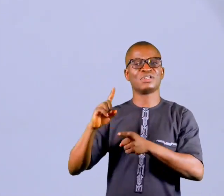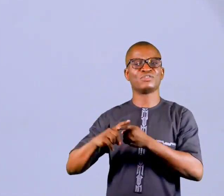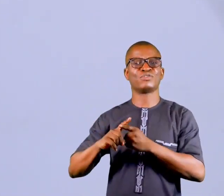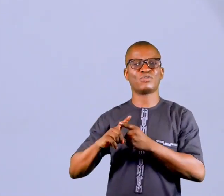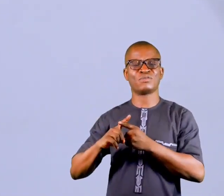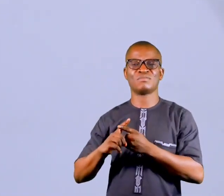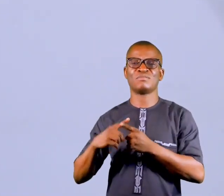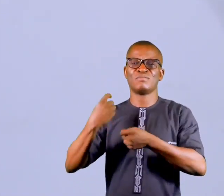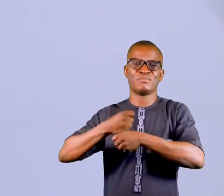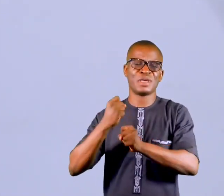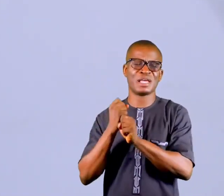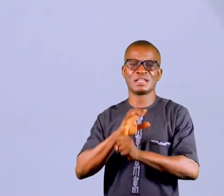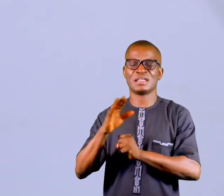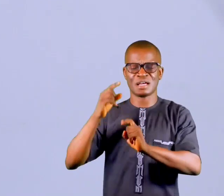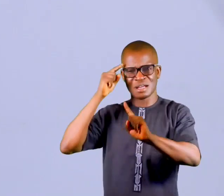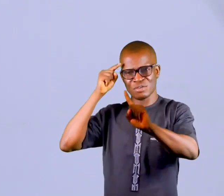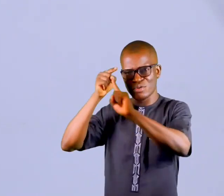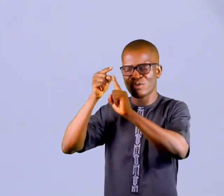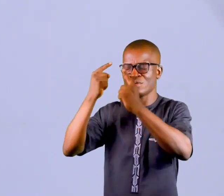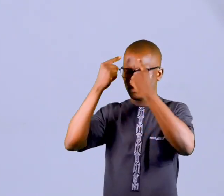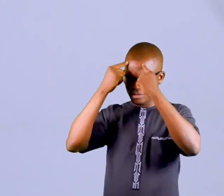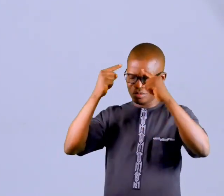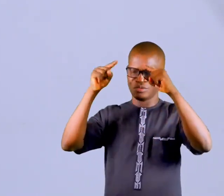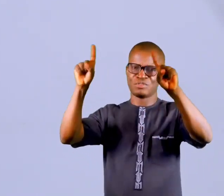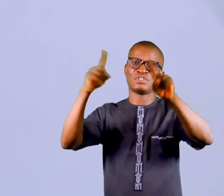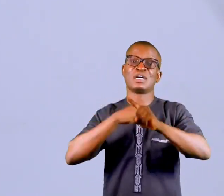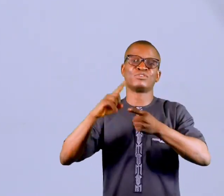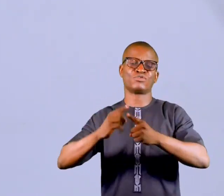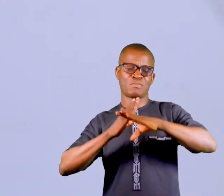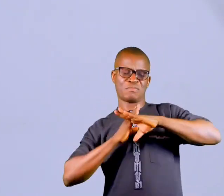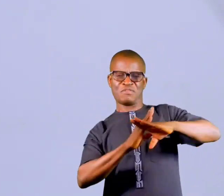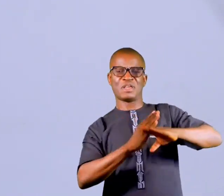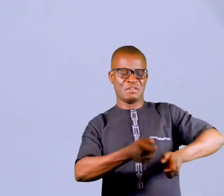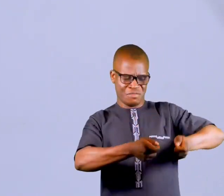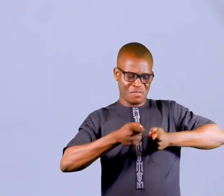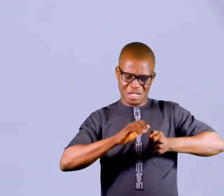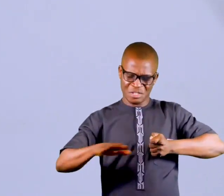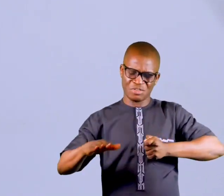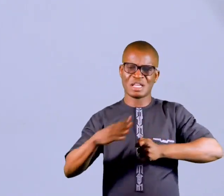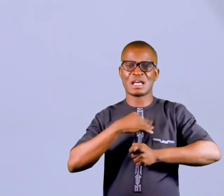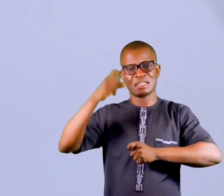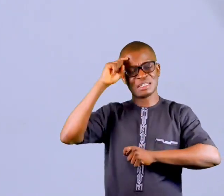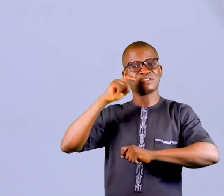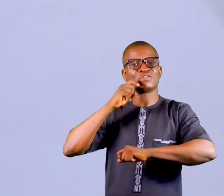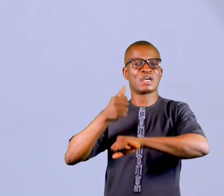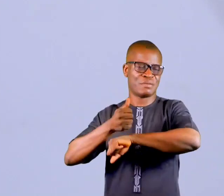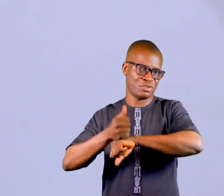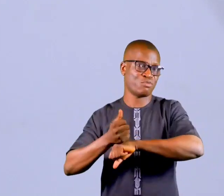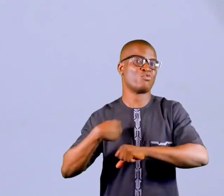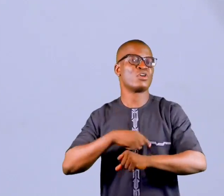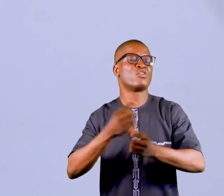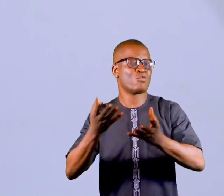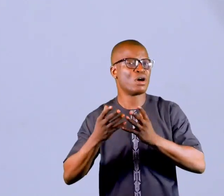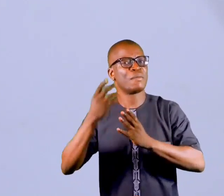fulfill their learning potential and to prevent child trafficking, child sexual abuse, and child exploitation. So we want parents